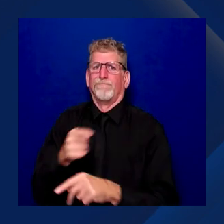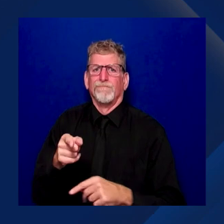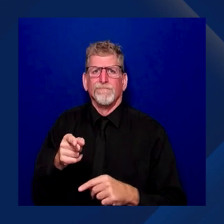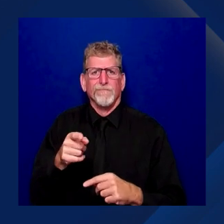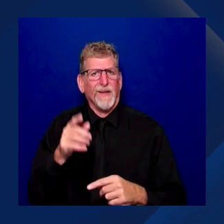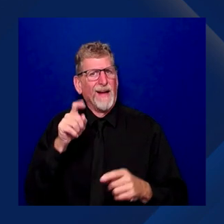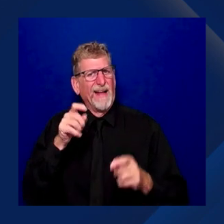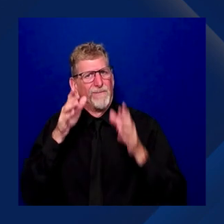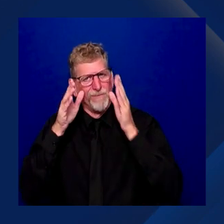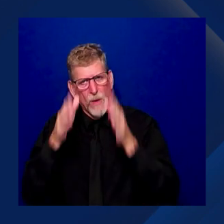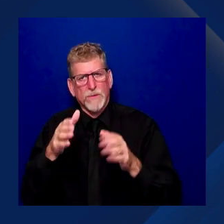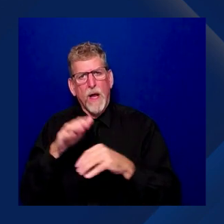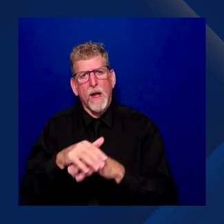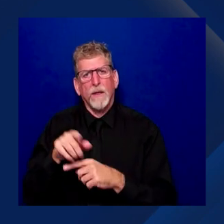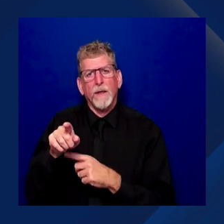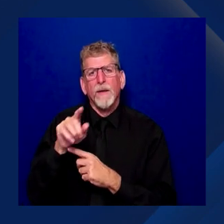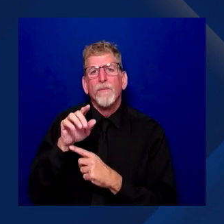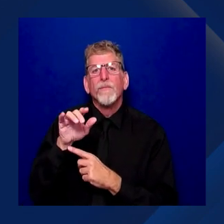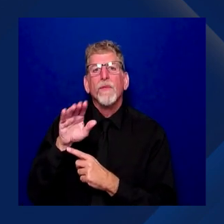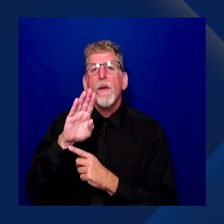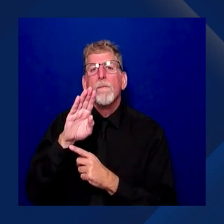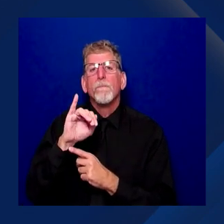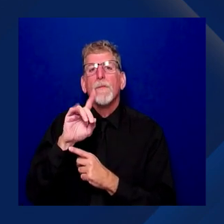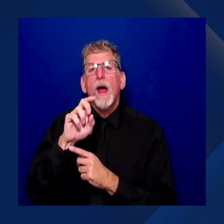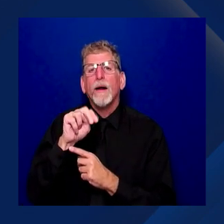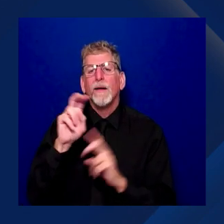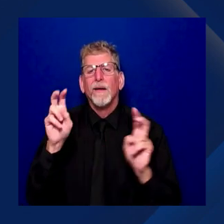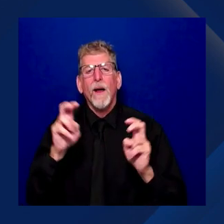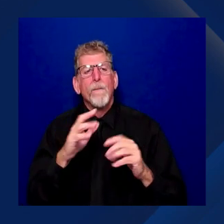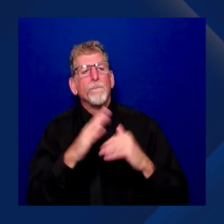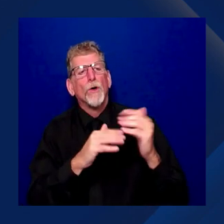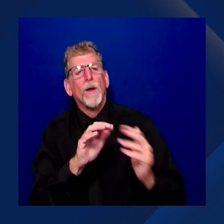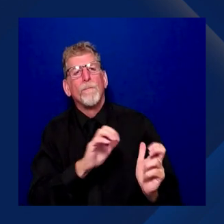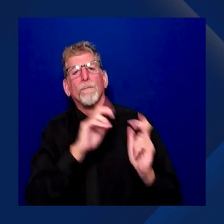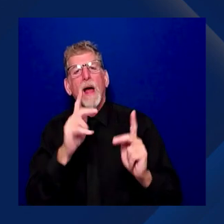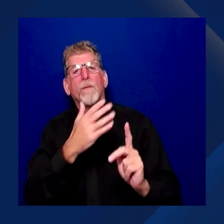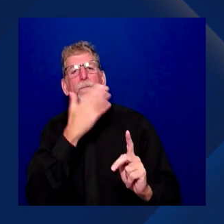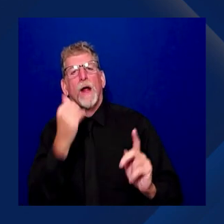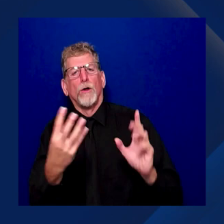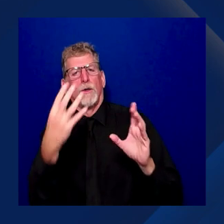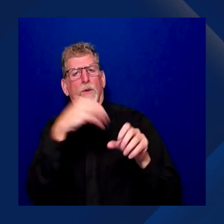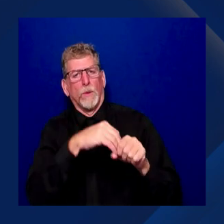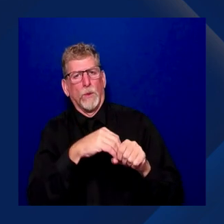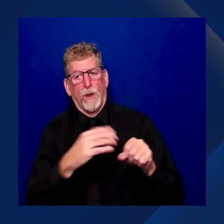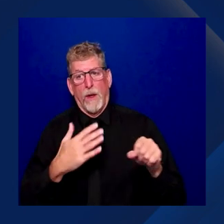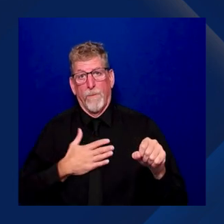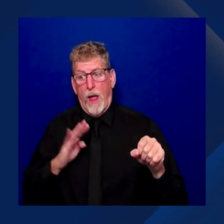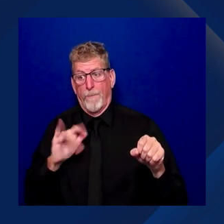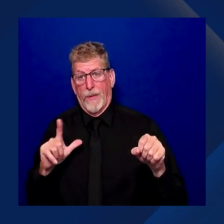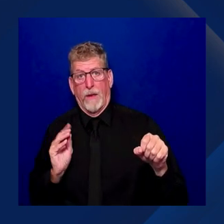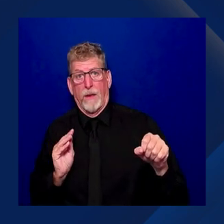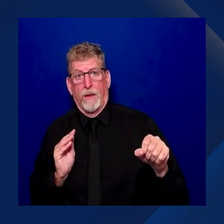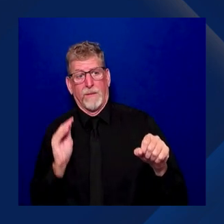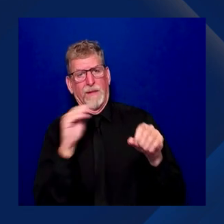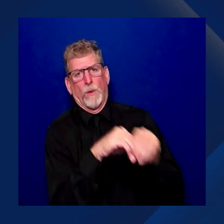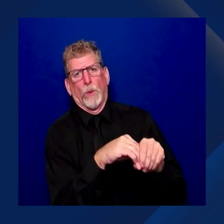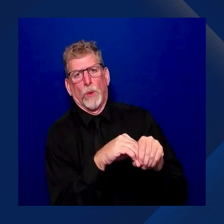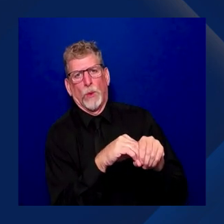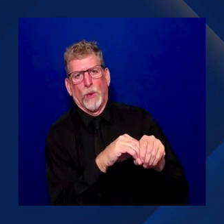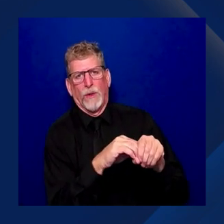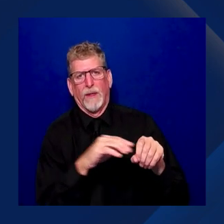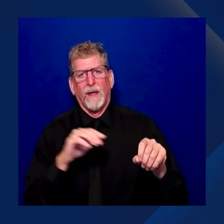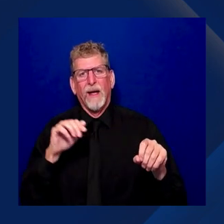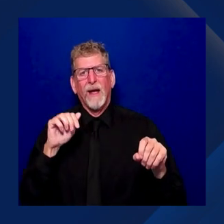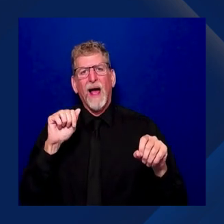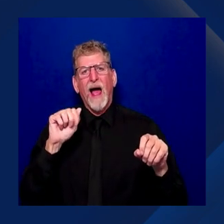Better includes my bill, the Kira Johnson Act, which will provide funding to community-based organizations